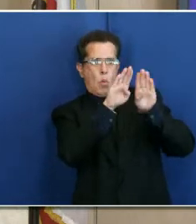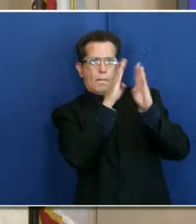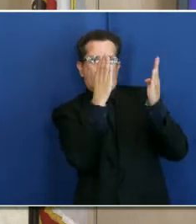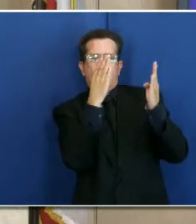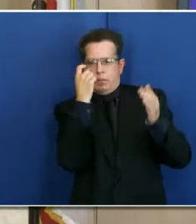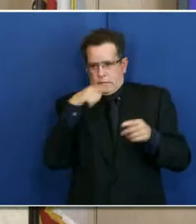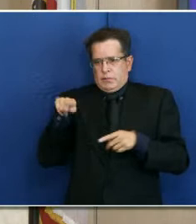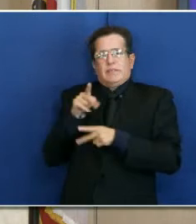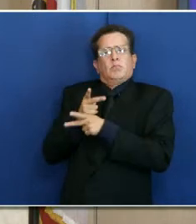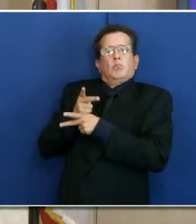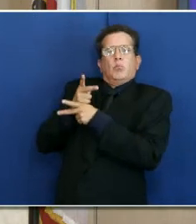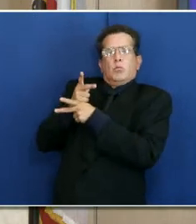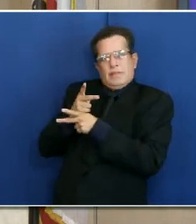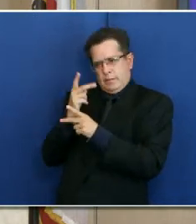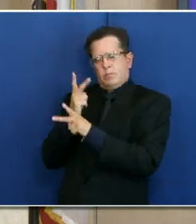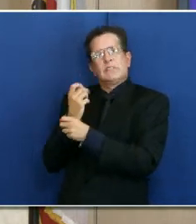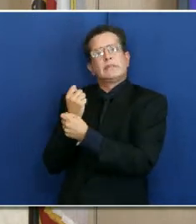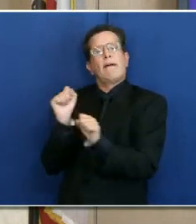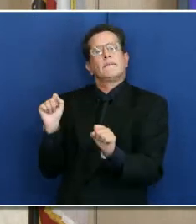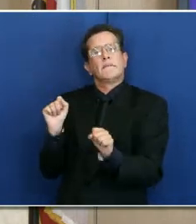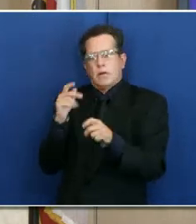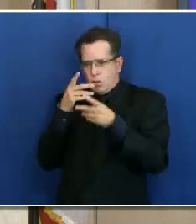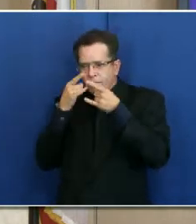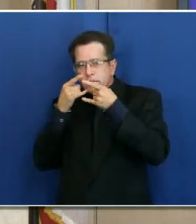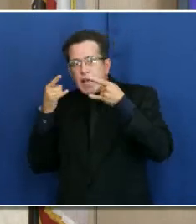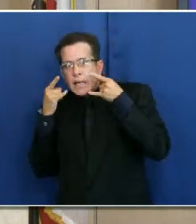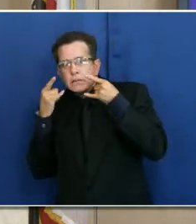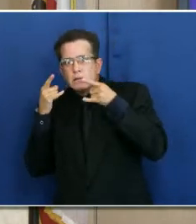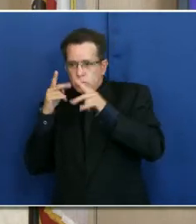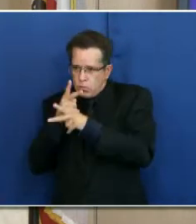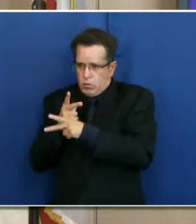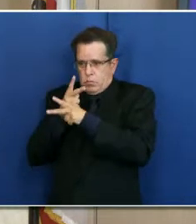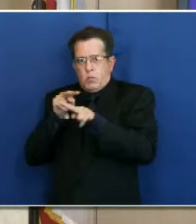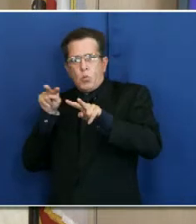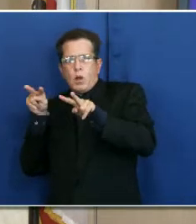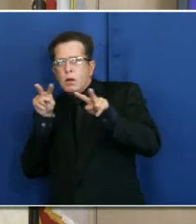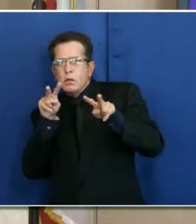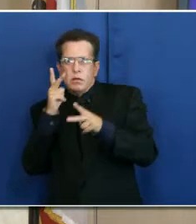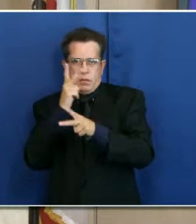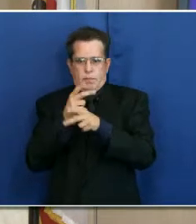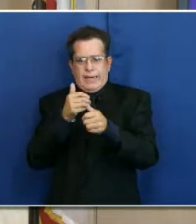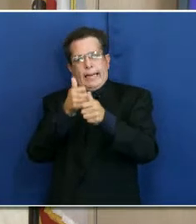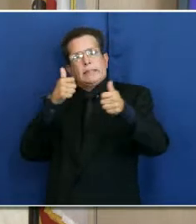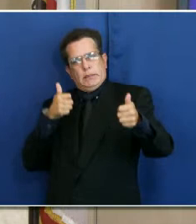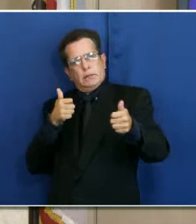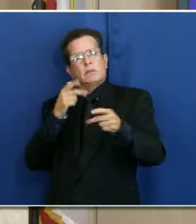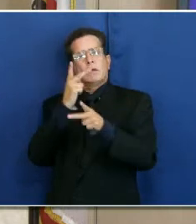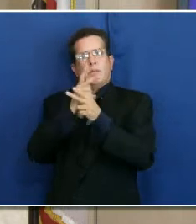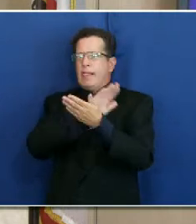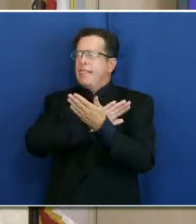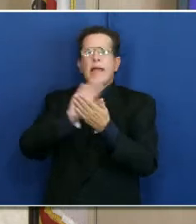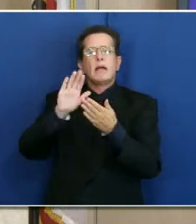safely by wearing a face covering, by keeping our distance, and practicing good hygiene.